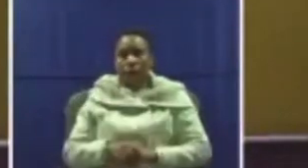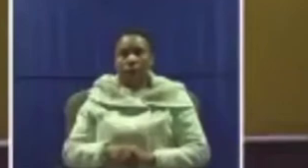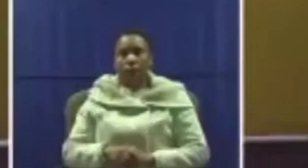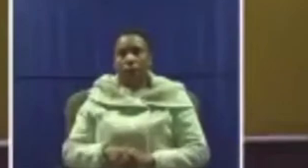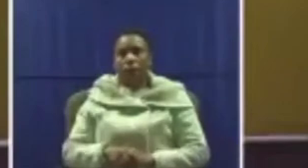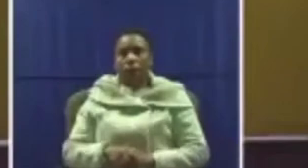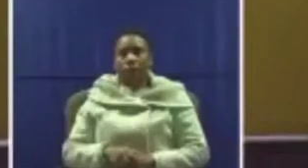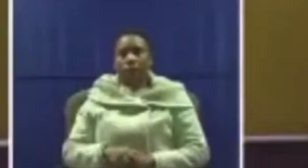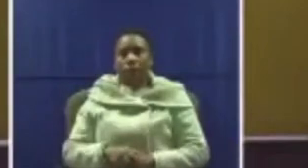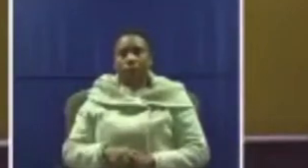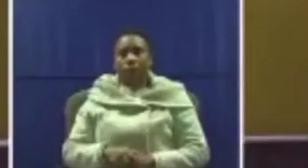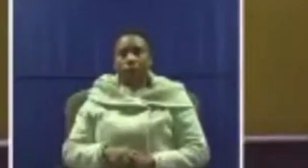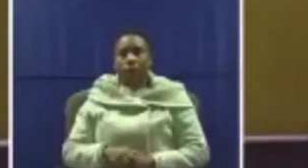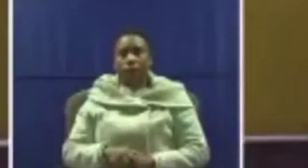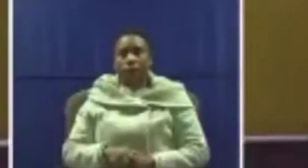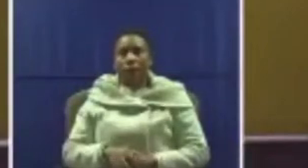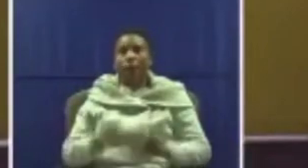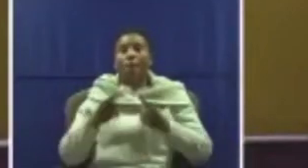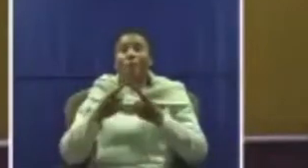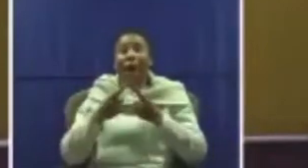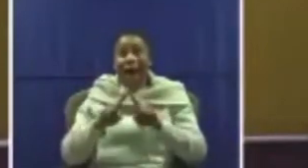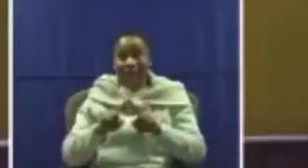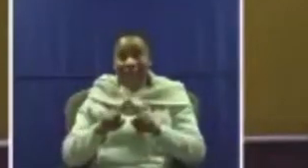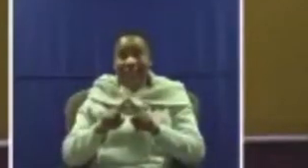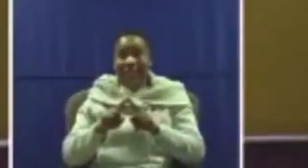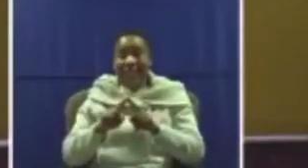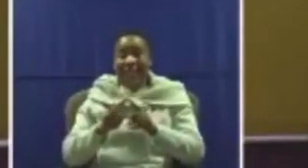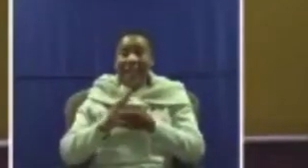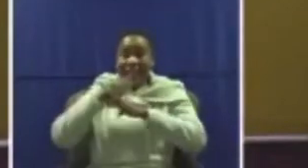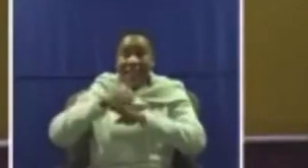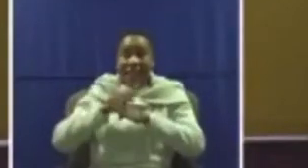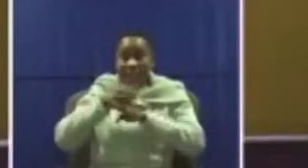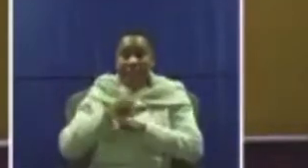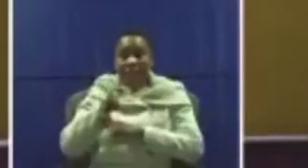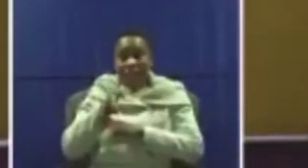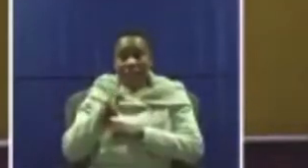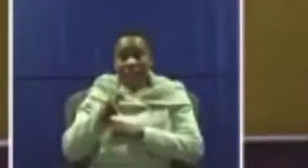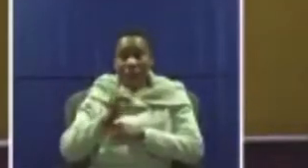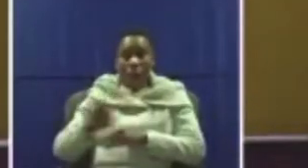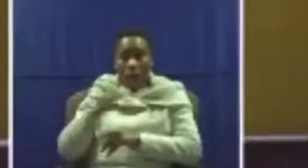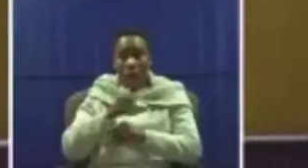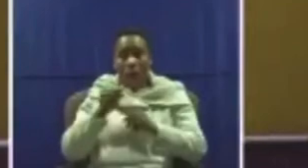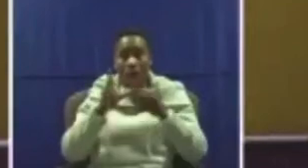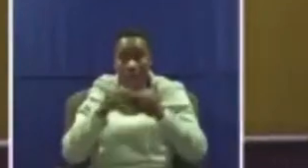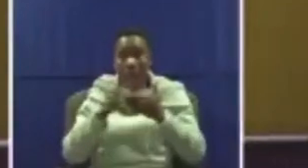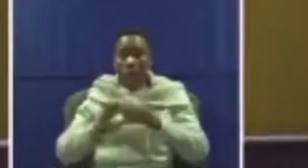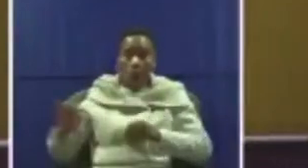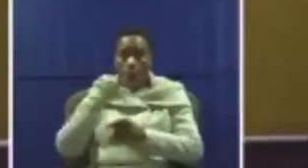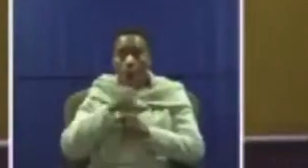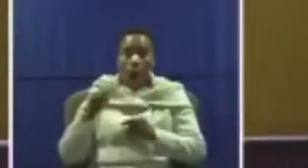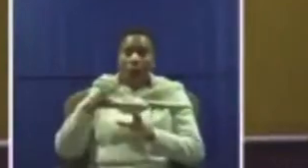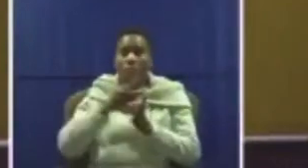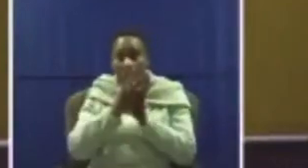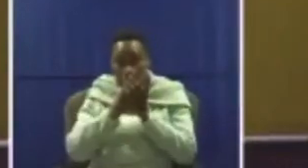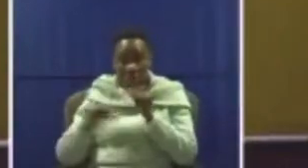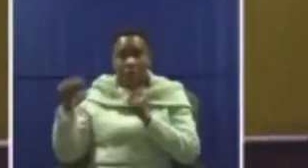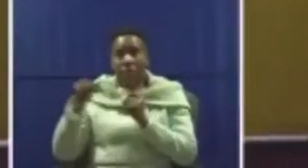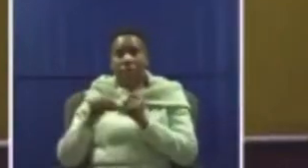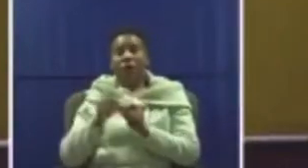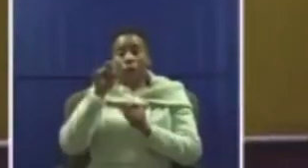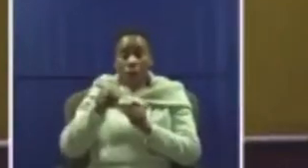But, and if there is interference again, honorable members, you all leave. Those who are involved in